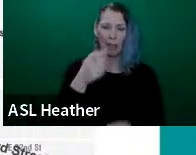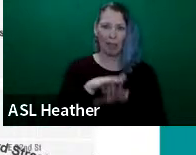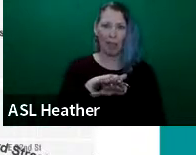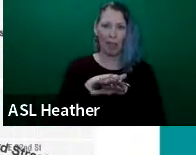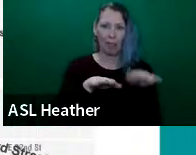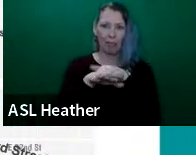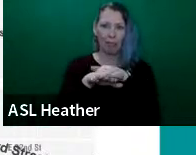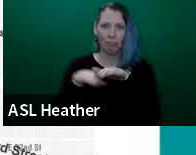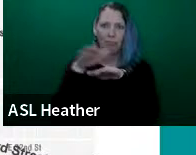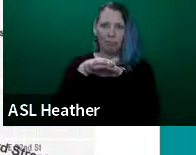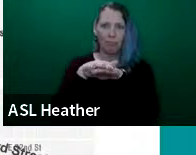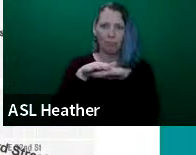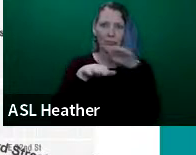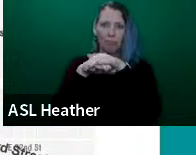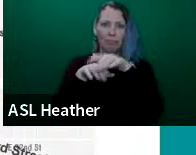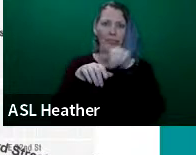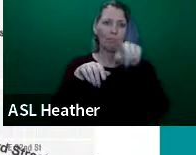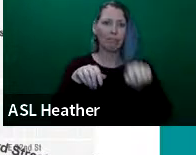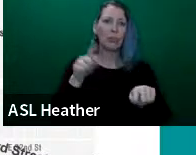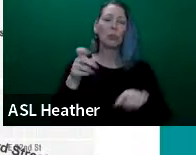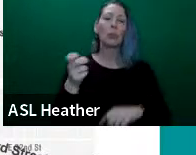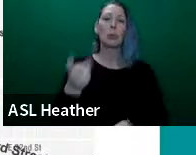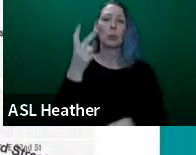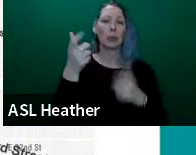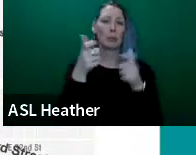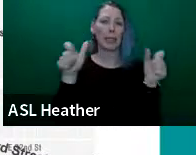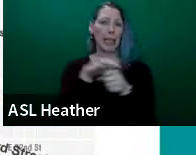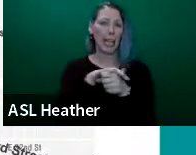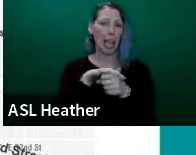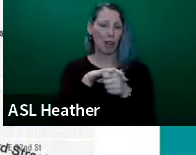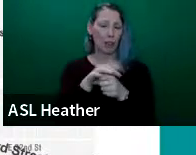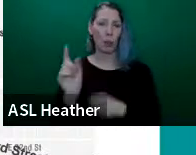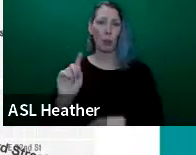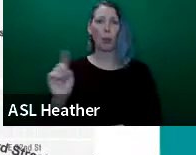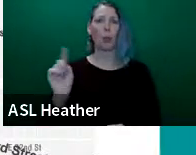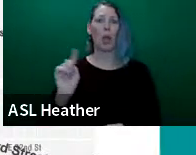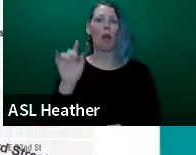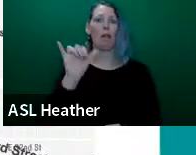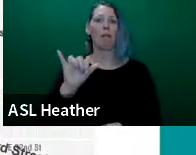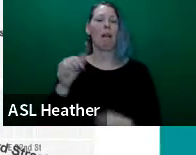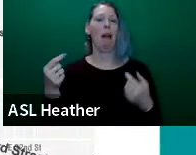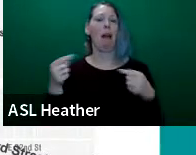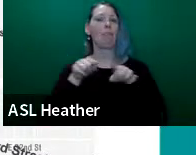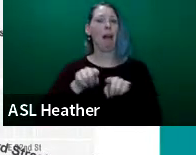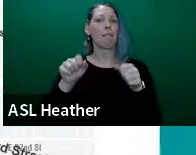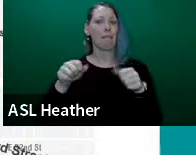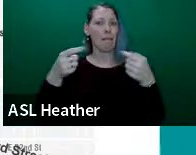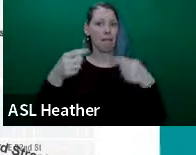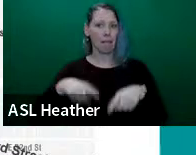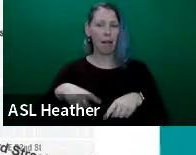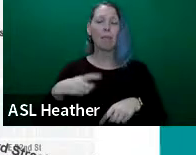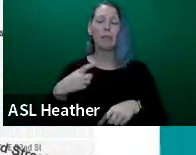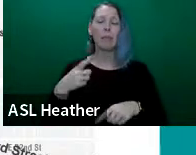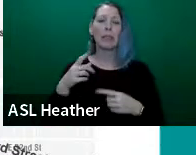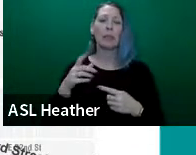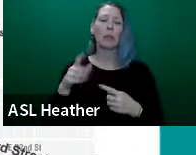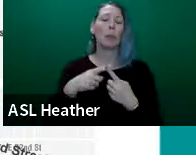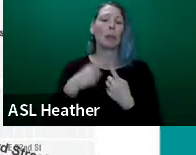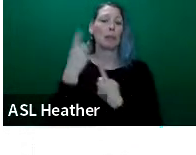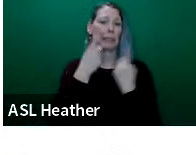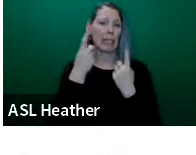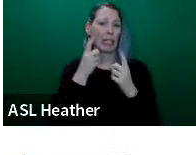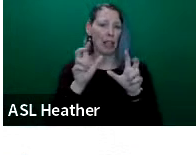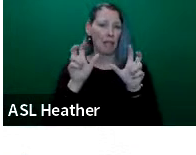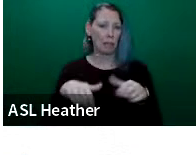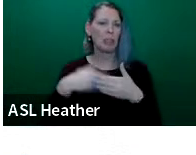So those are the two big areas we're looking at as far as where this alignment can run when considering investments. So let's go to the next